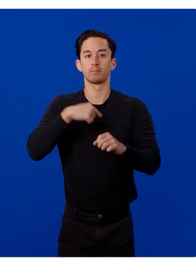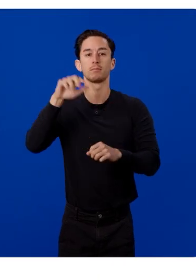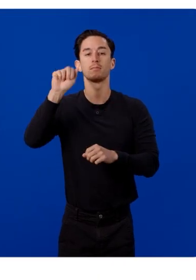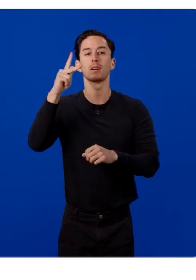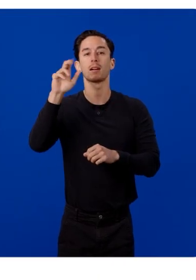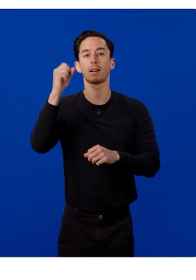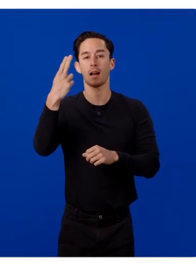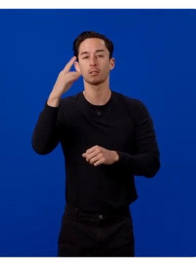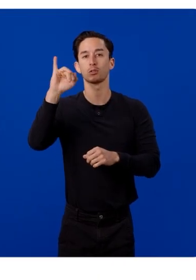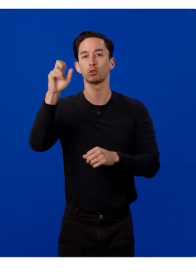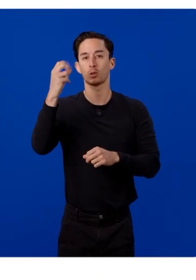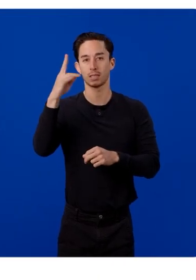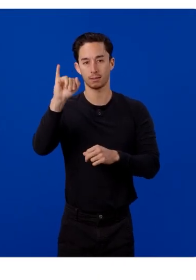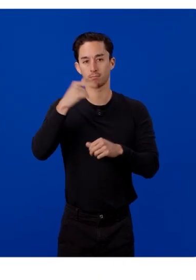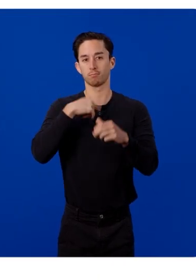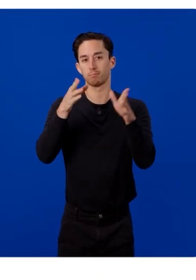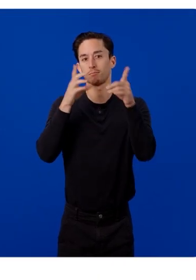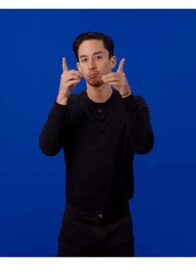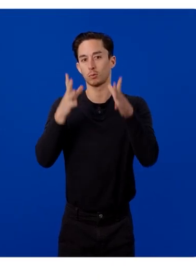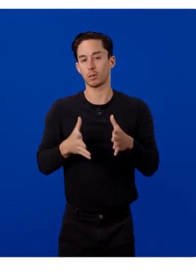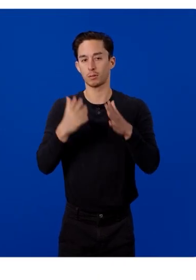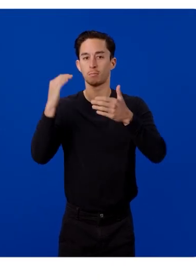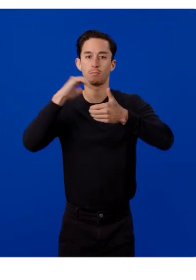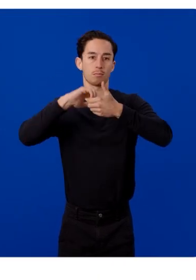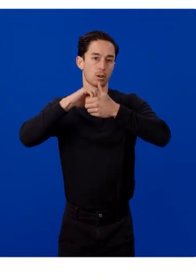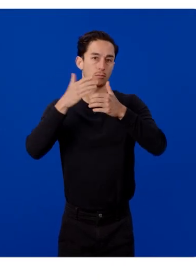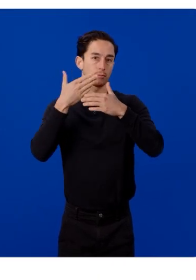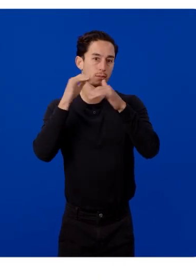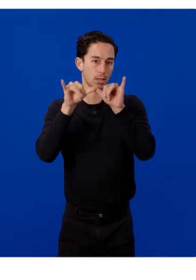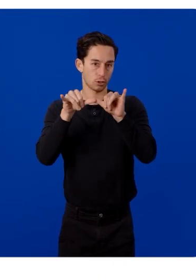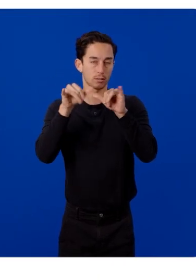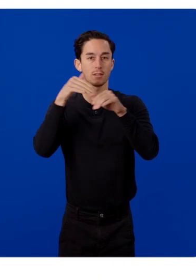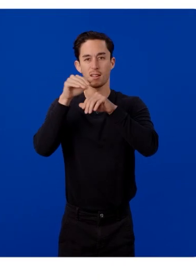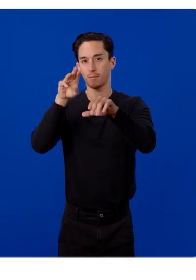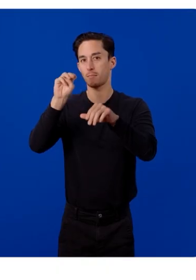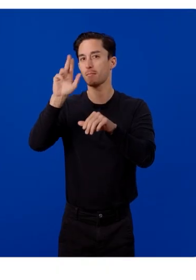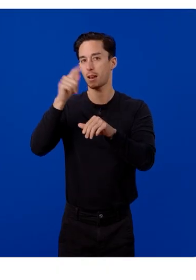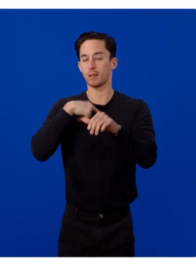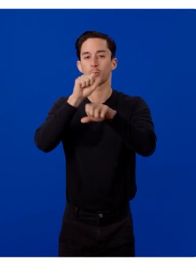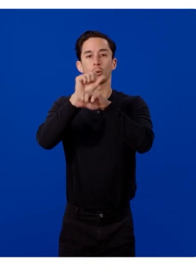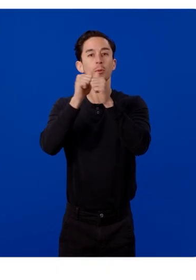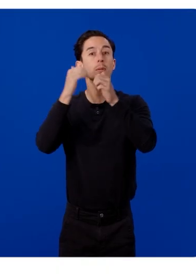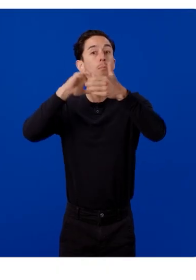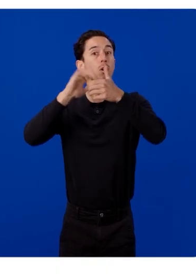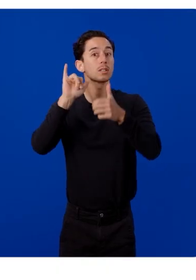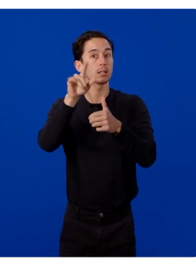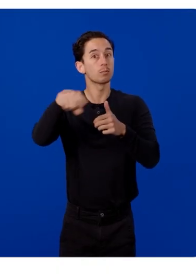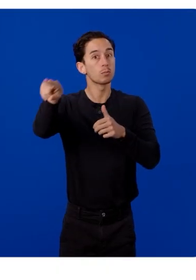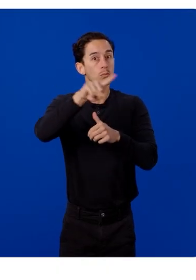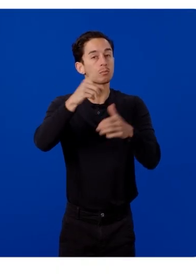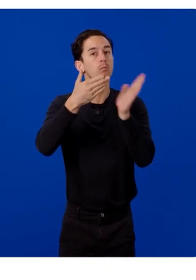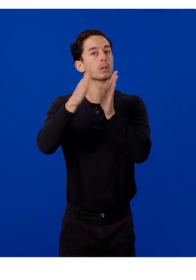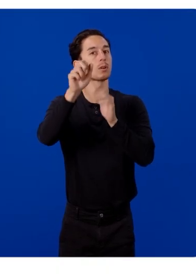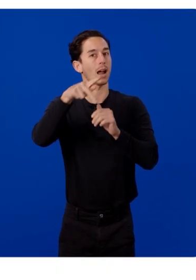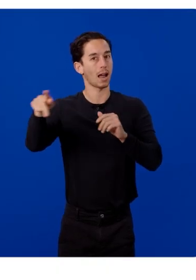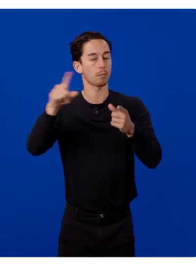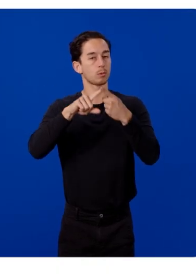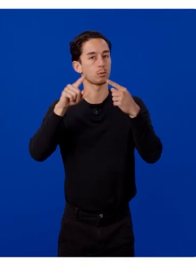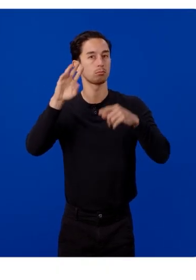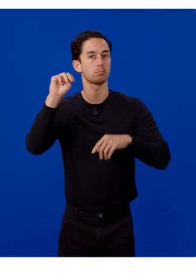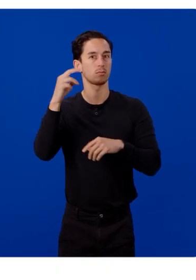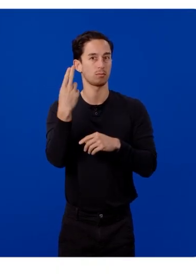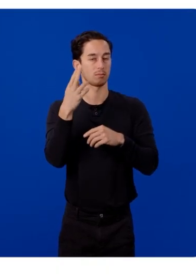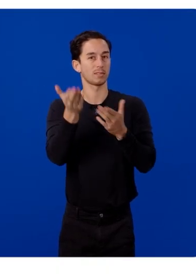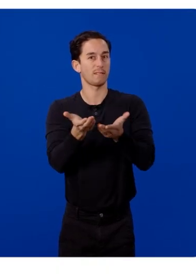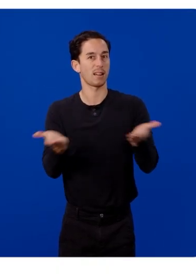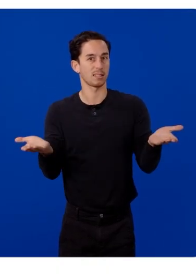Partner Engineering at Meta, and I work with developers such as yourself in bringing your apps to the MetaQuest devices. As you may already know,